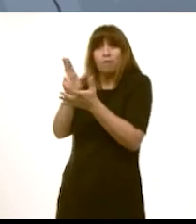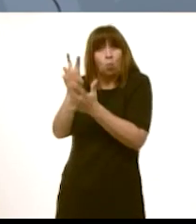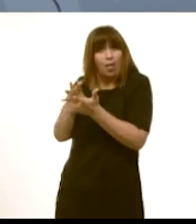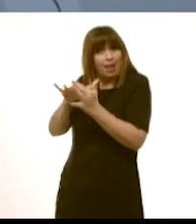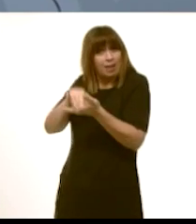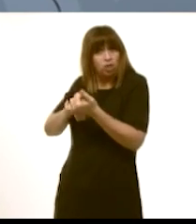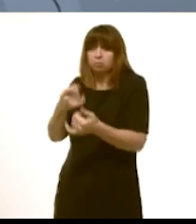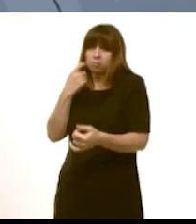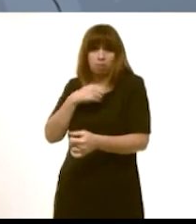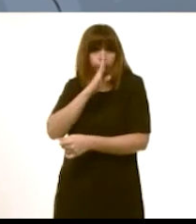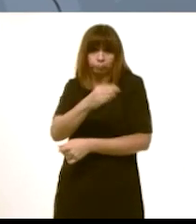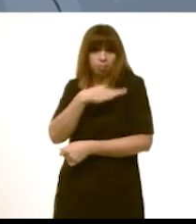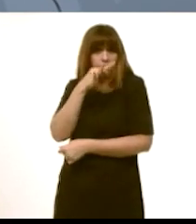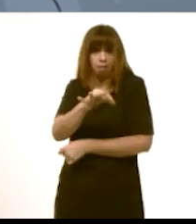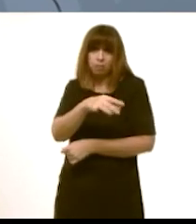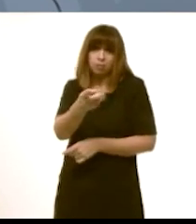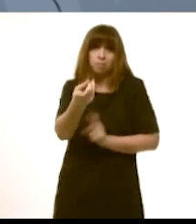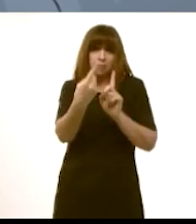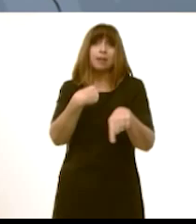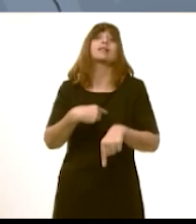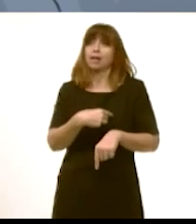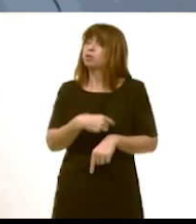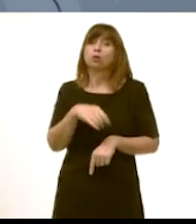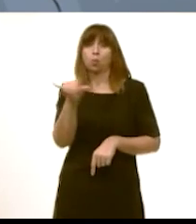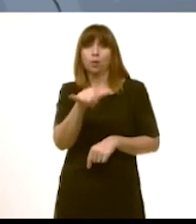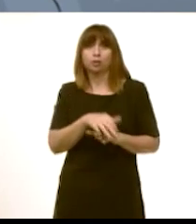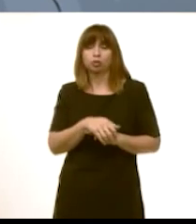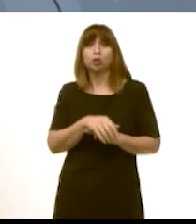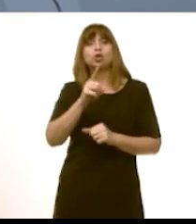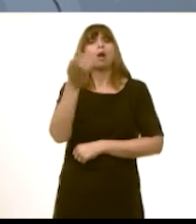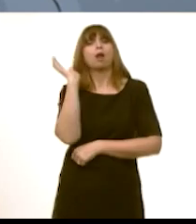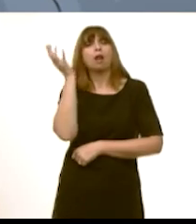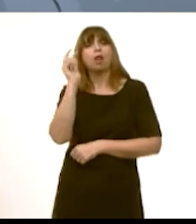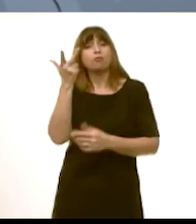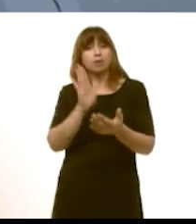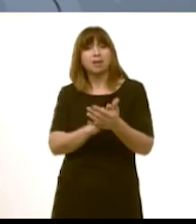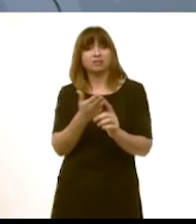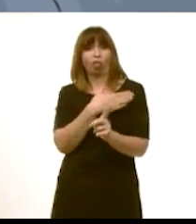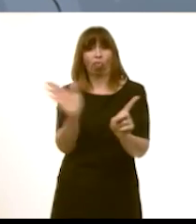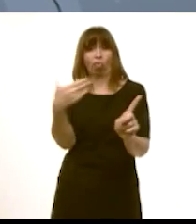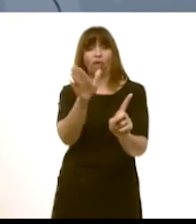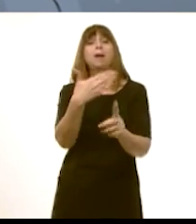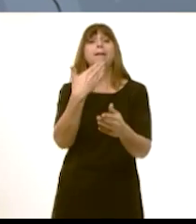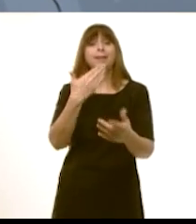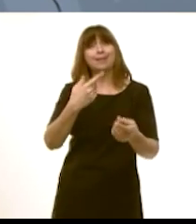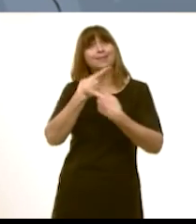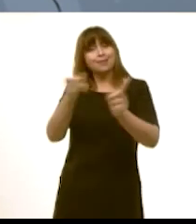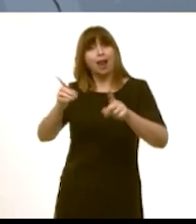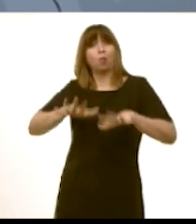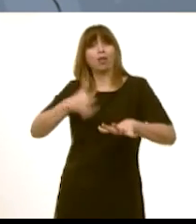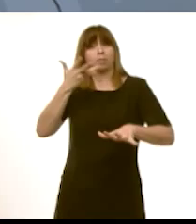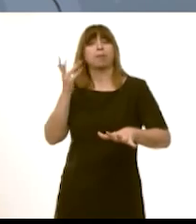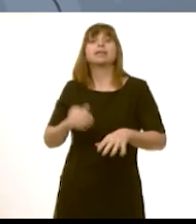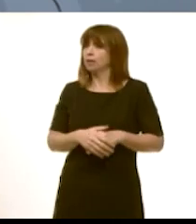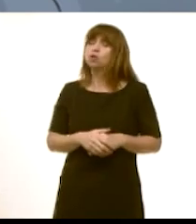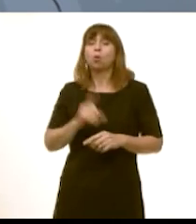a simple yes or no. It's quite straightforward. You spoke for 3 minutes. Can you give the people of Wales a straight yes or